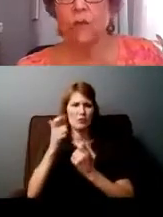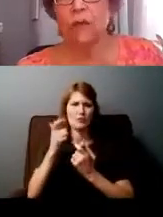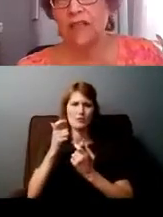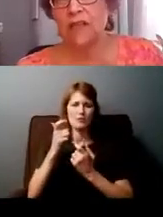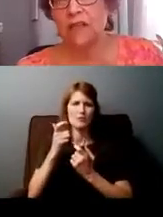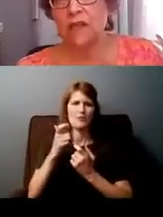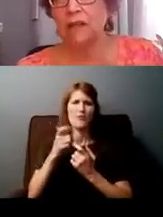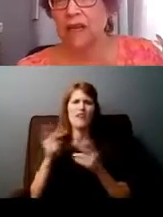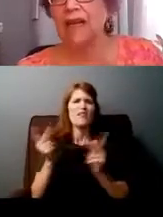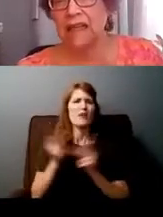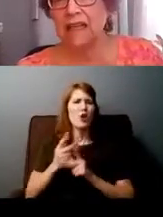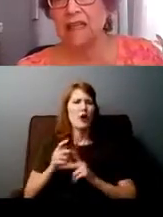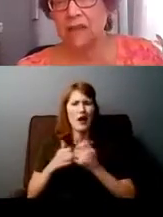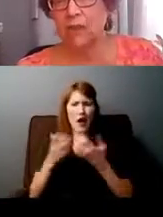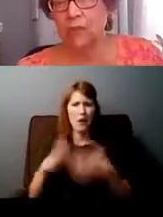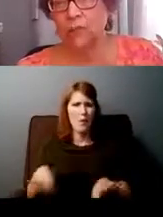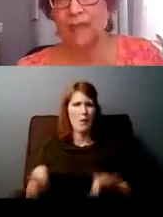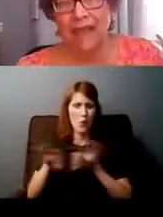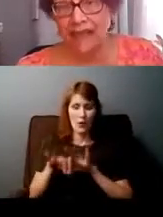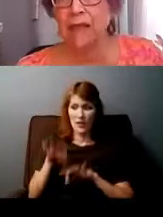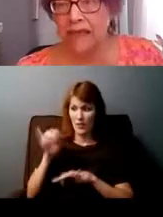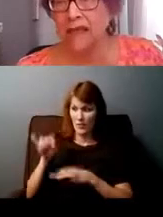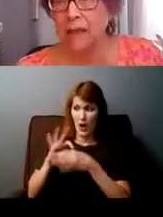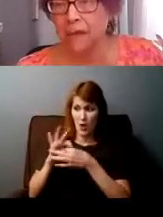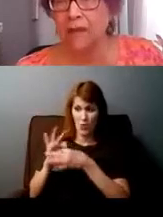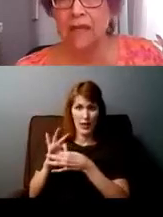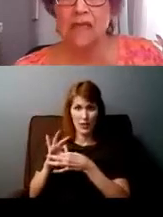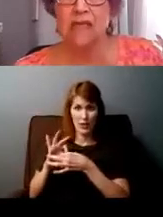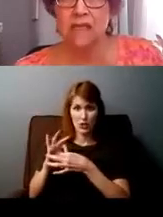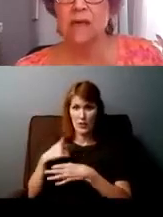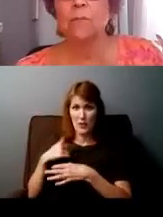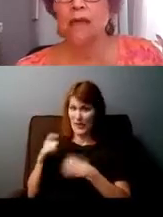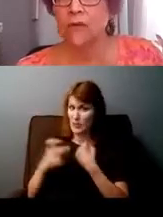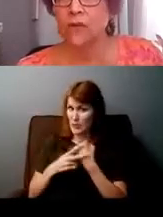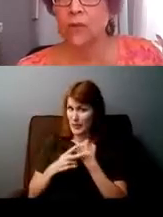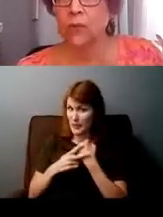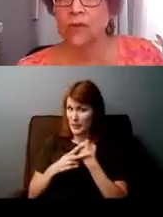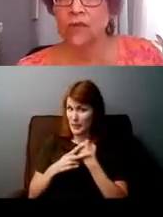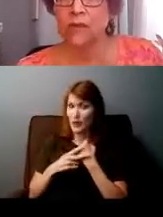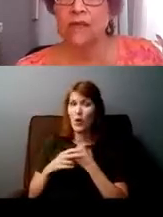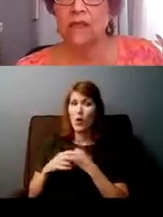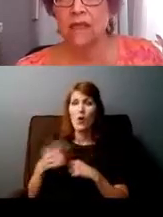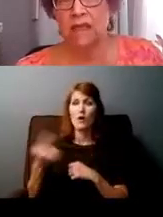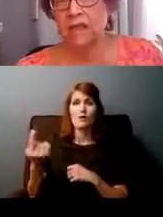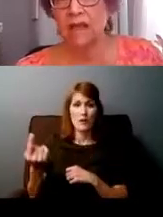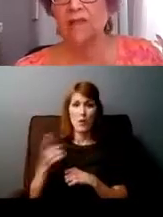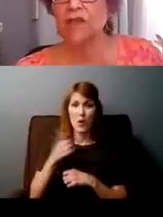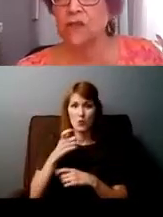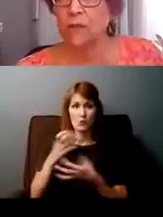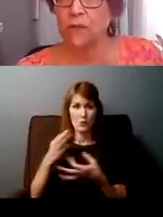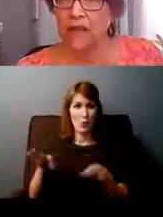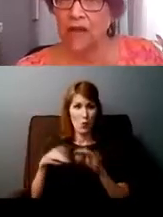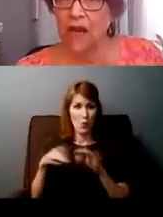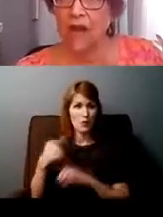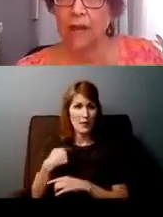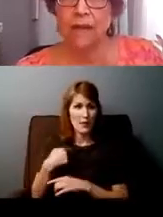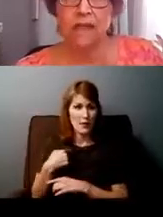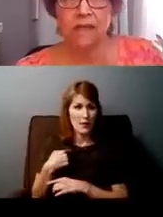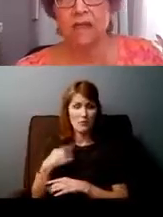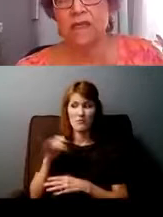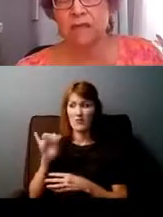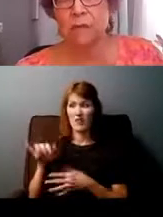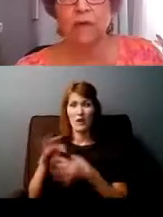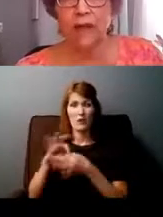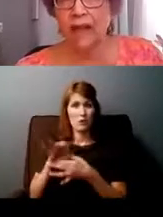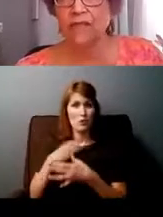this a relationship that I need to keep? Is this somebody who's important to me? Does it have to do with my job? Is